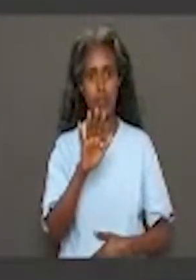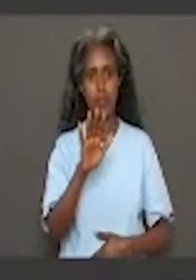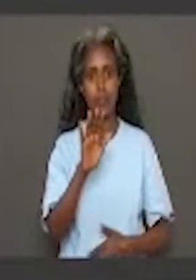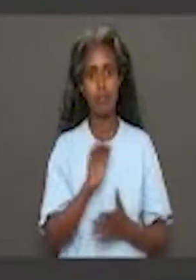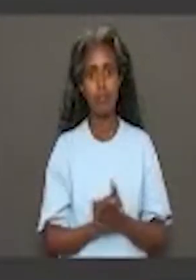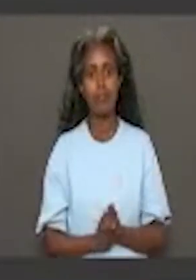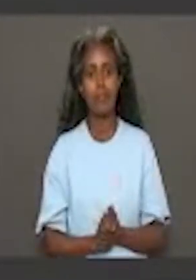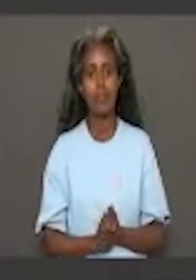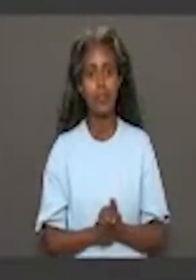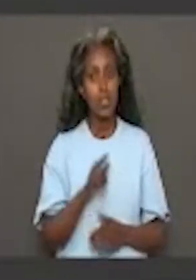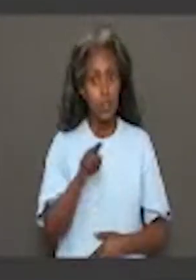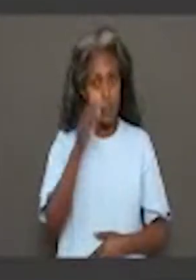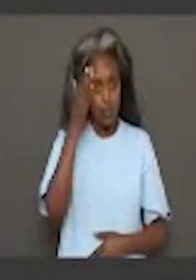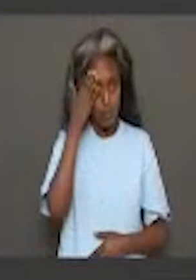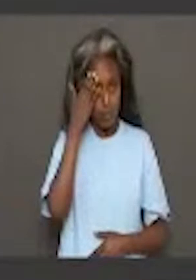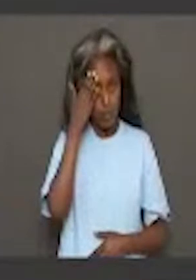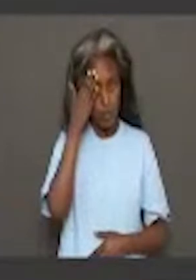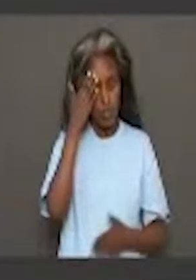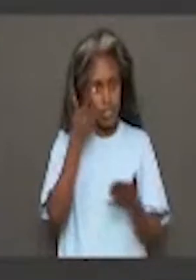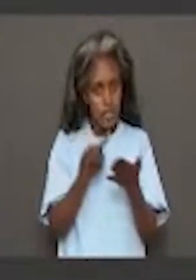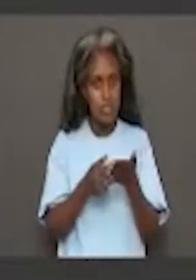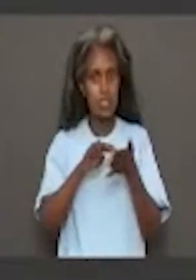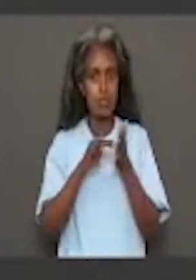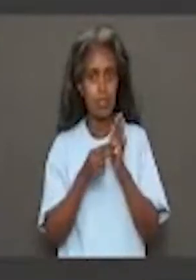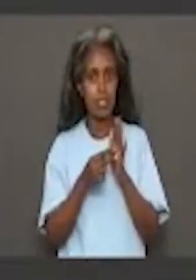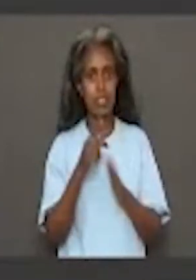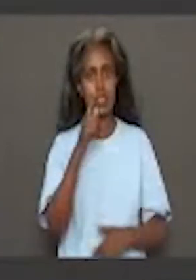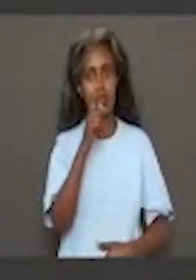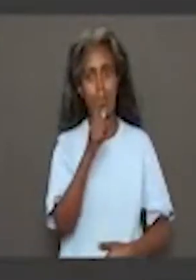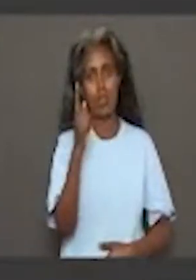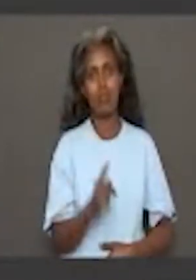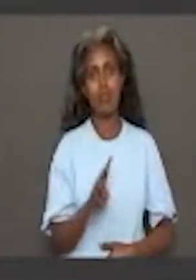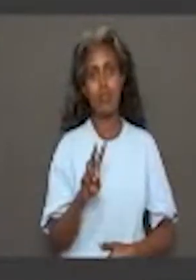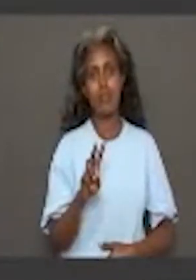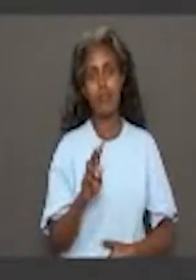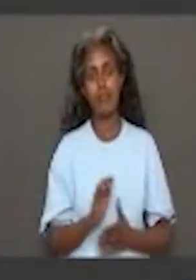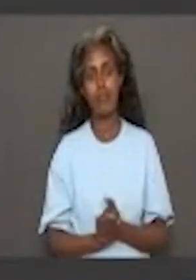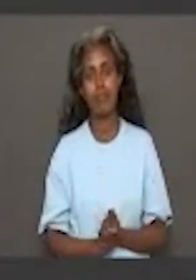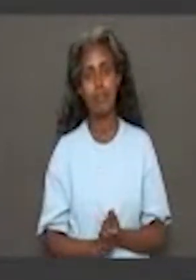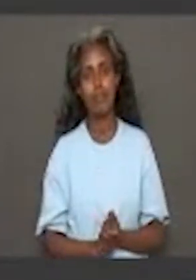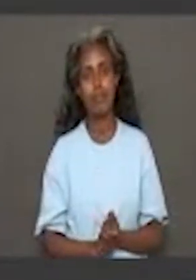0.5, you know that this means 1/2.